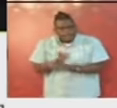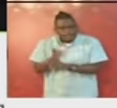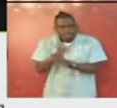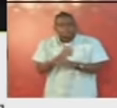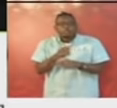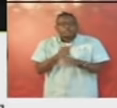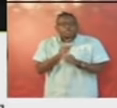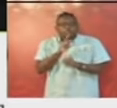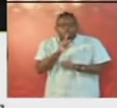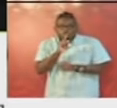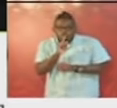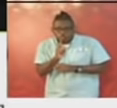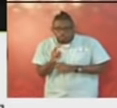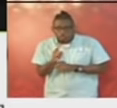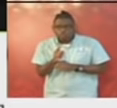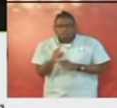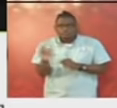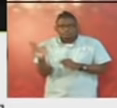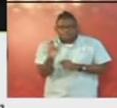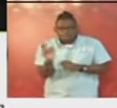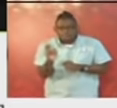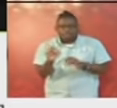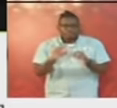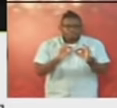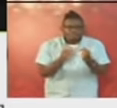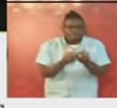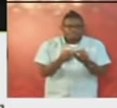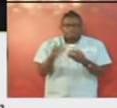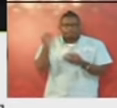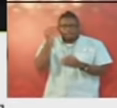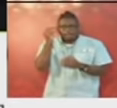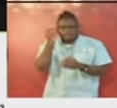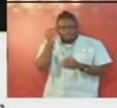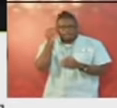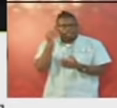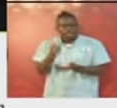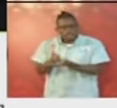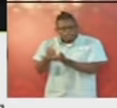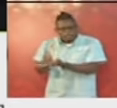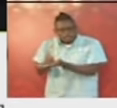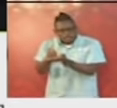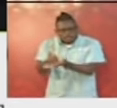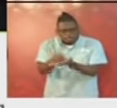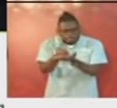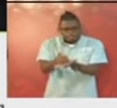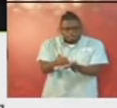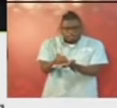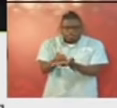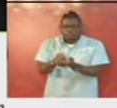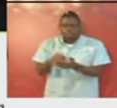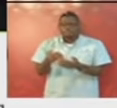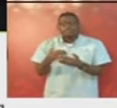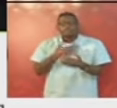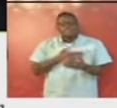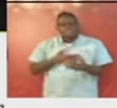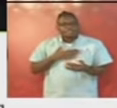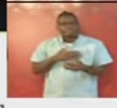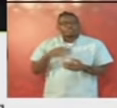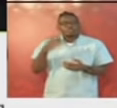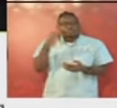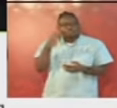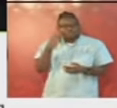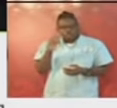who need mental health services, who need any level of mental health care, receive the care that they need